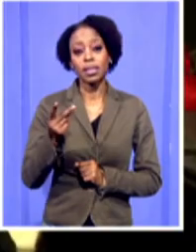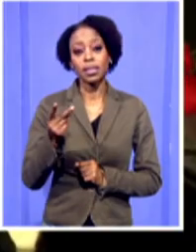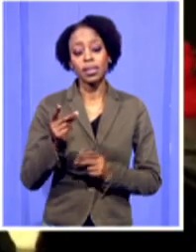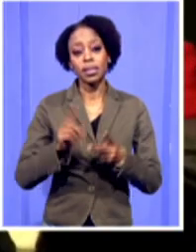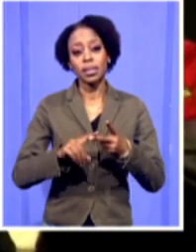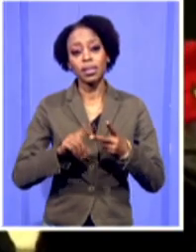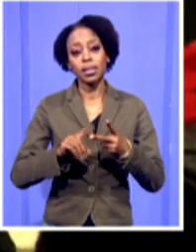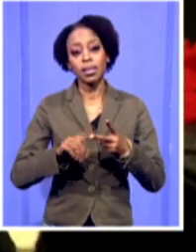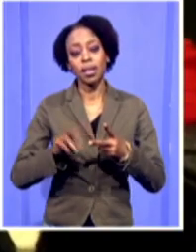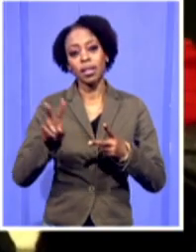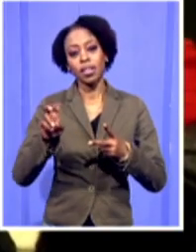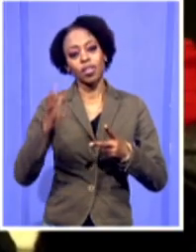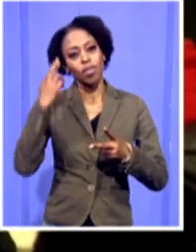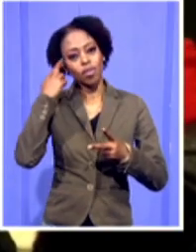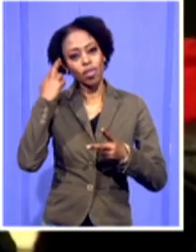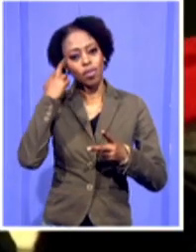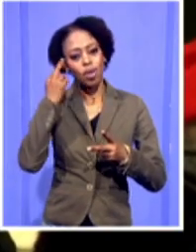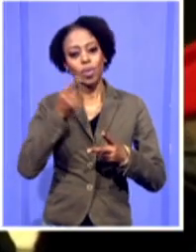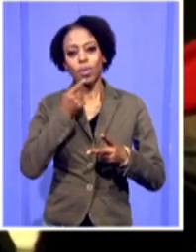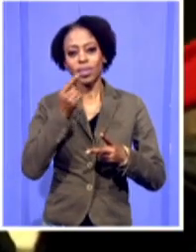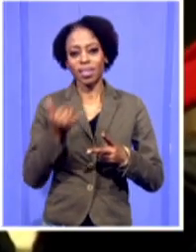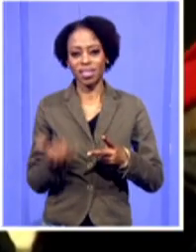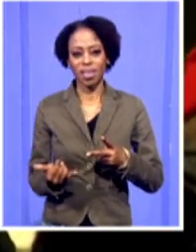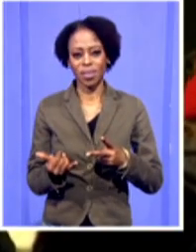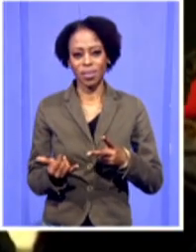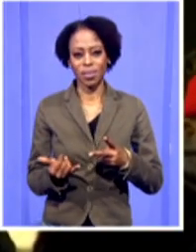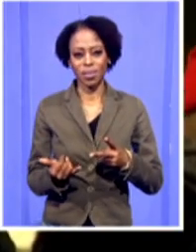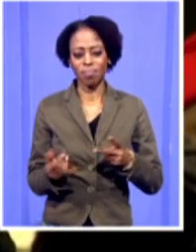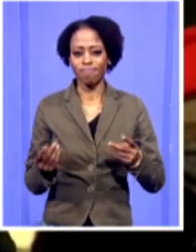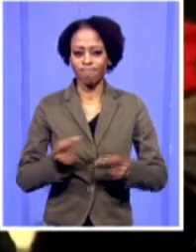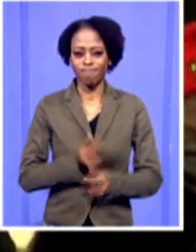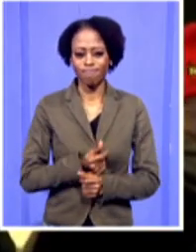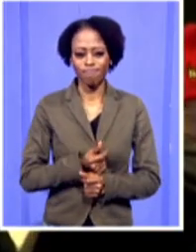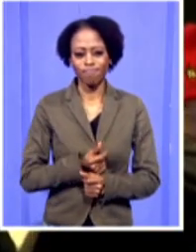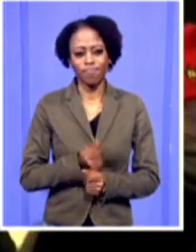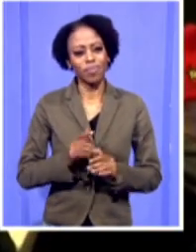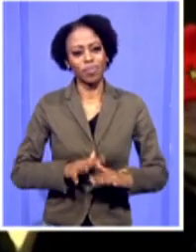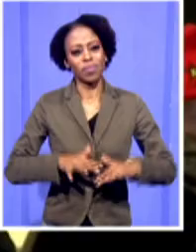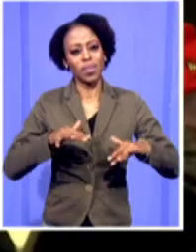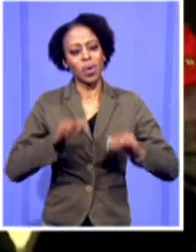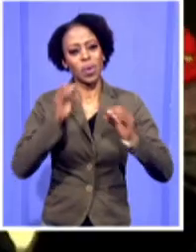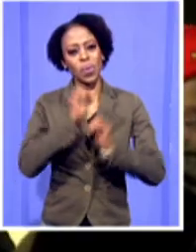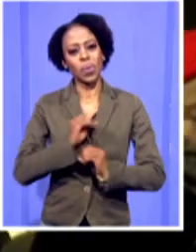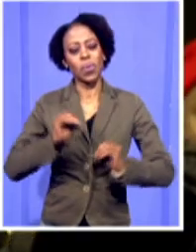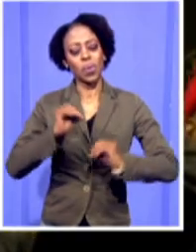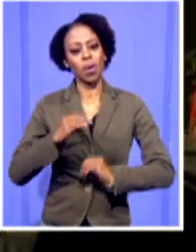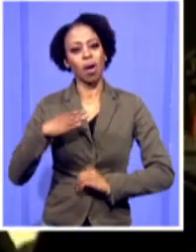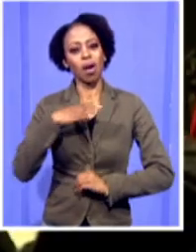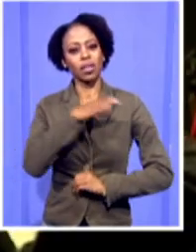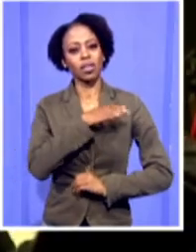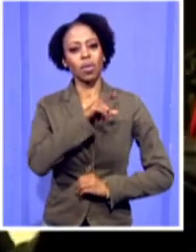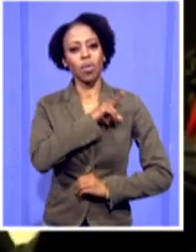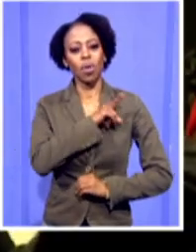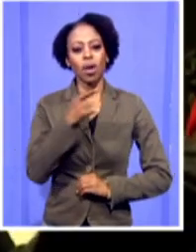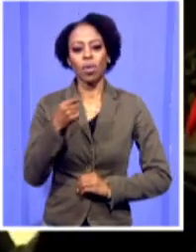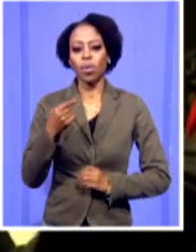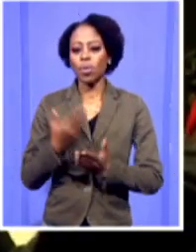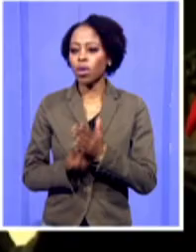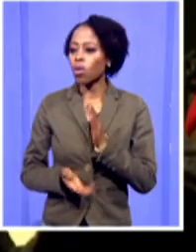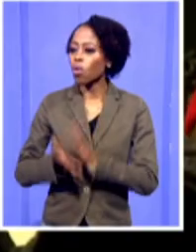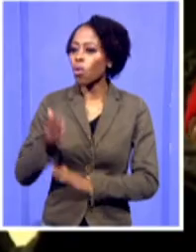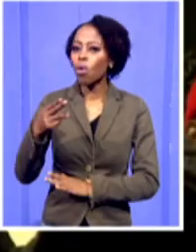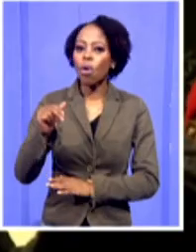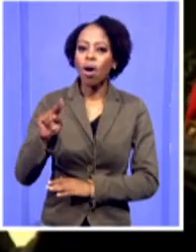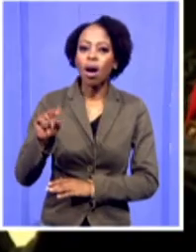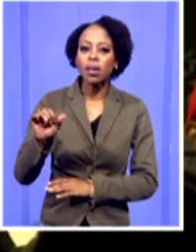the Secretariat report, you are mentioning it now. It's a pity we are not in Parliament or in Council where we can go to the Hansard.